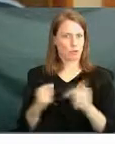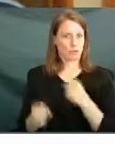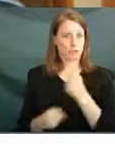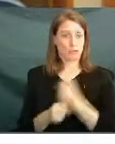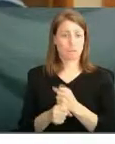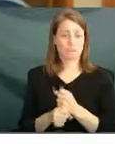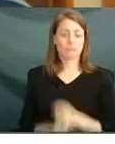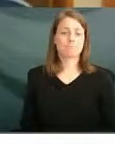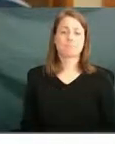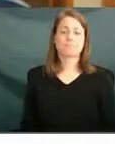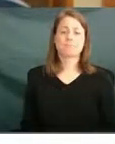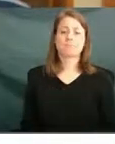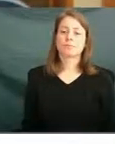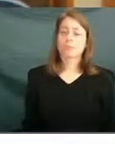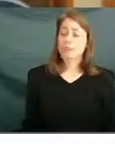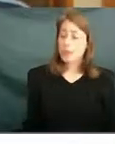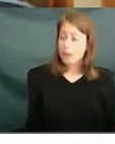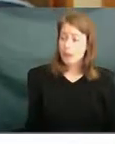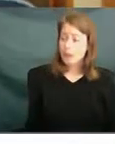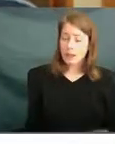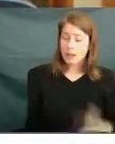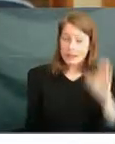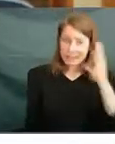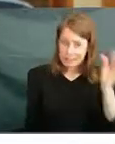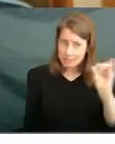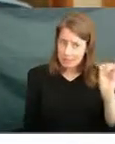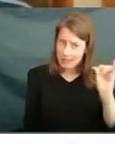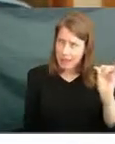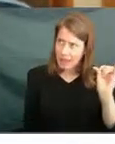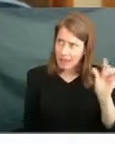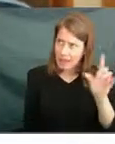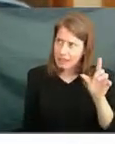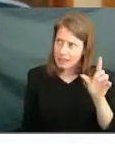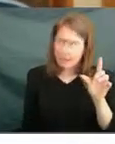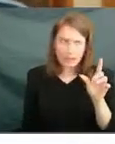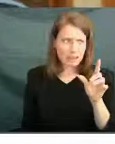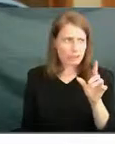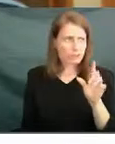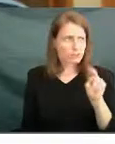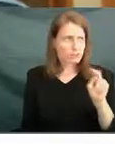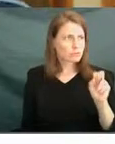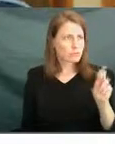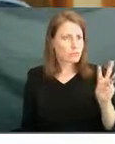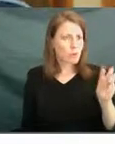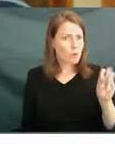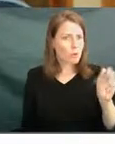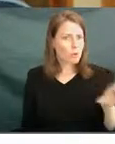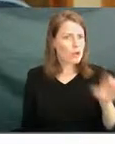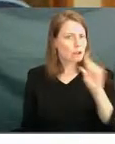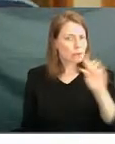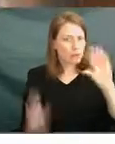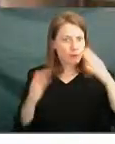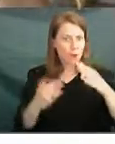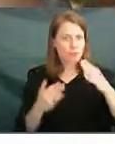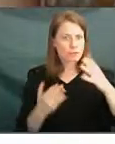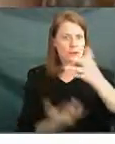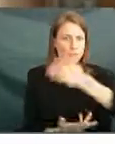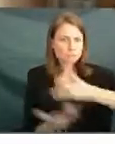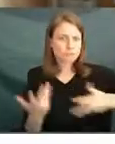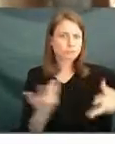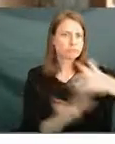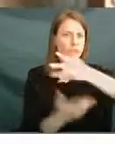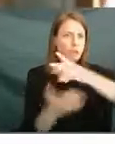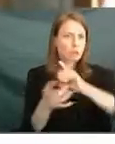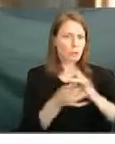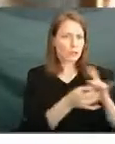children and establishing networks at a child level, so that children, there's more accent